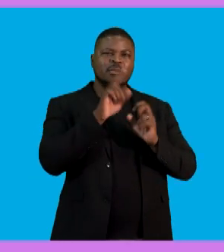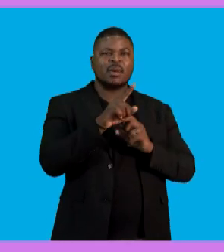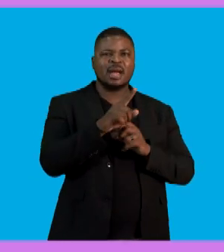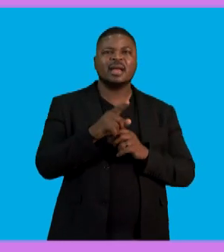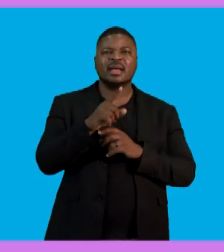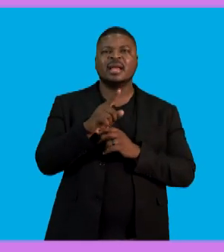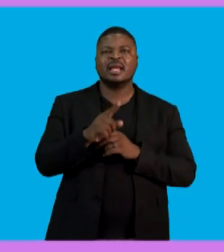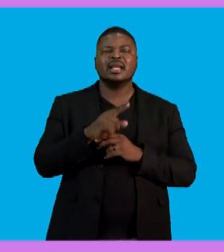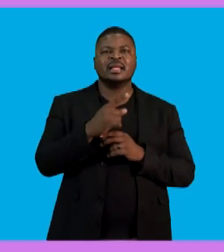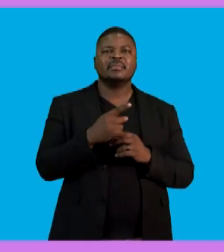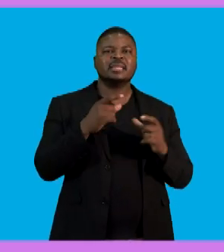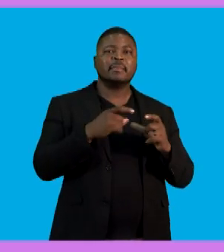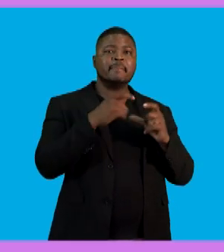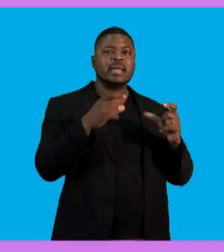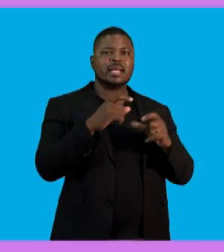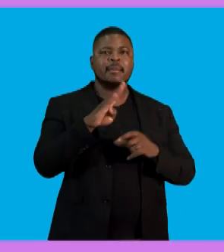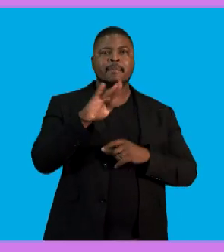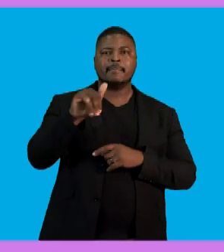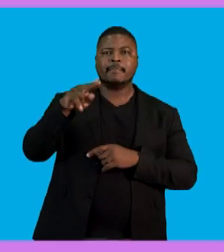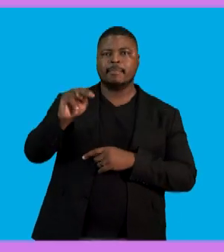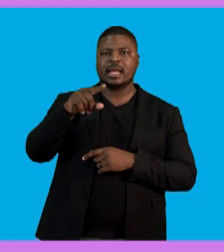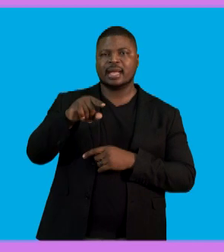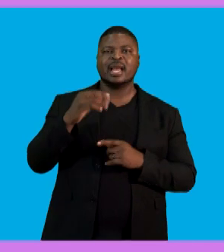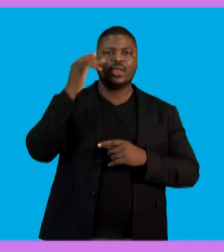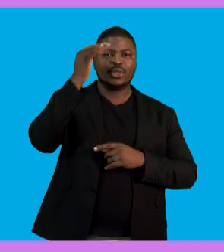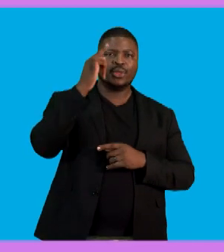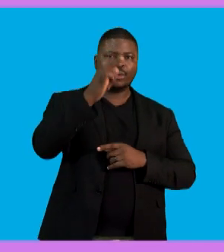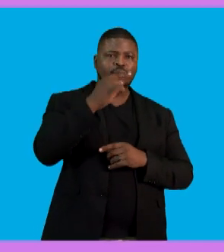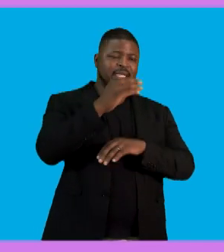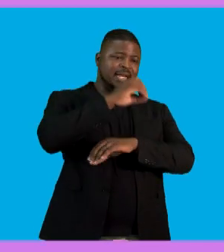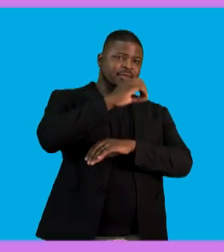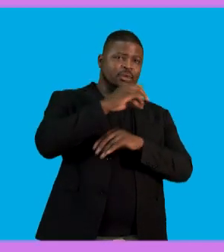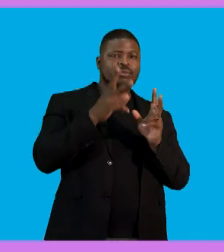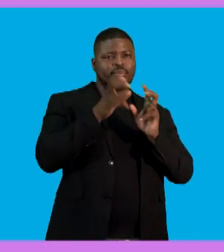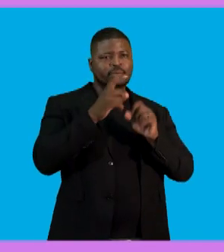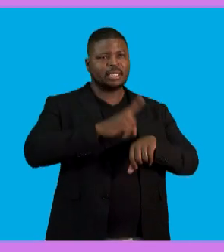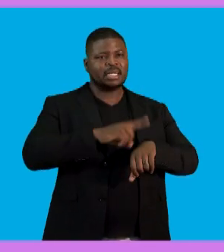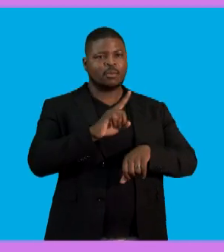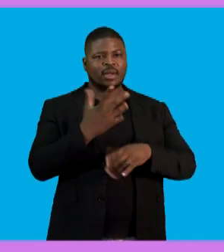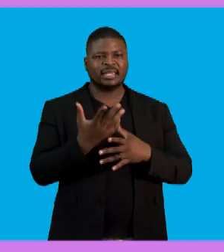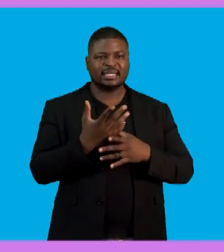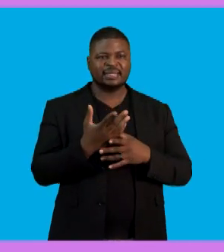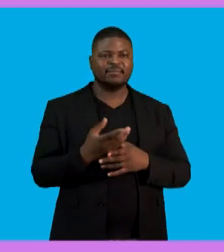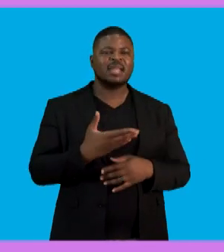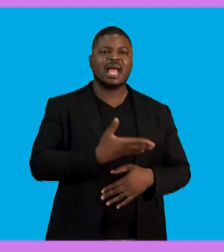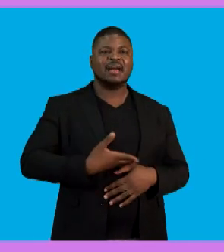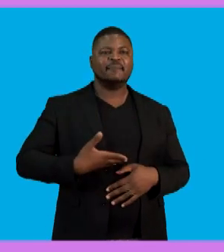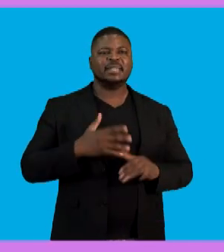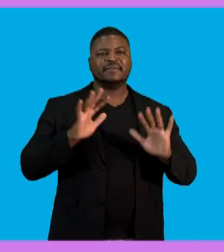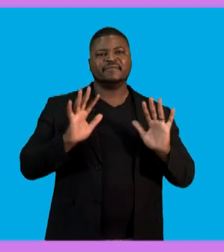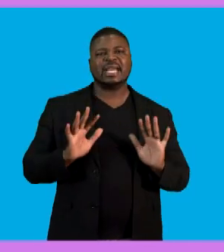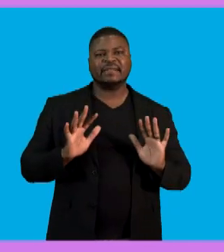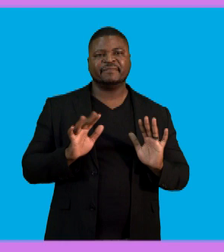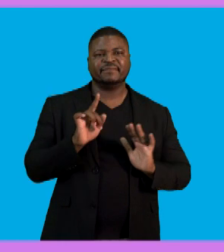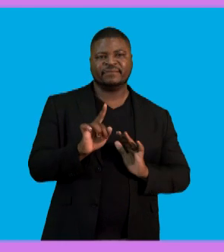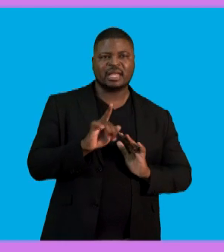Theory? Give your answer in words. Where is the Big Bang Theory in the afternoon? It is watched at 5:30.